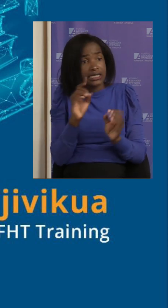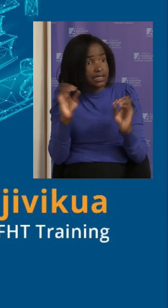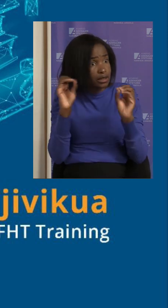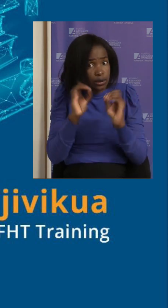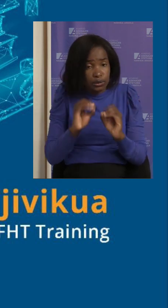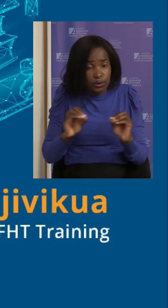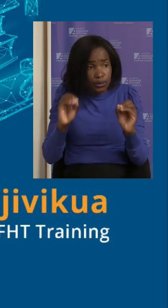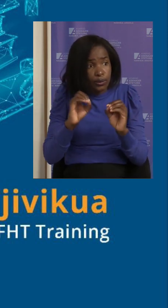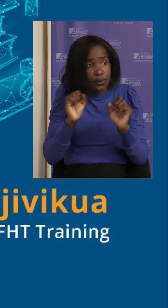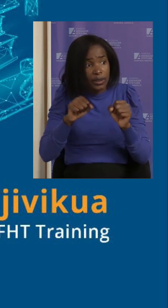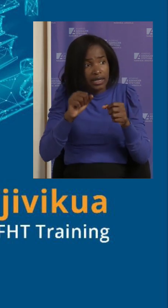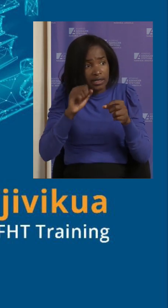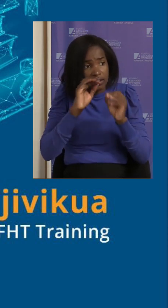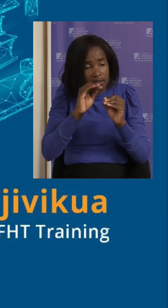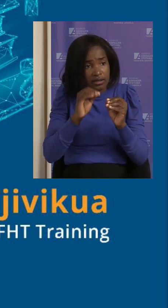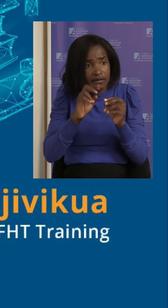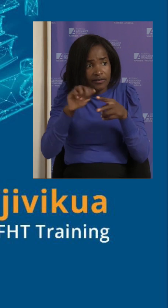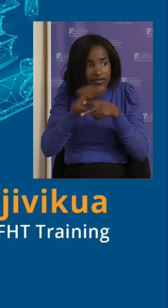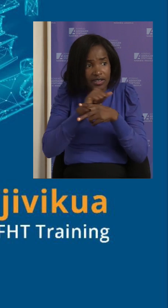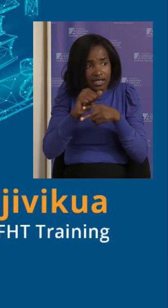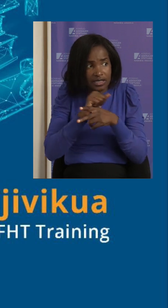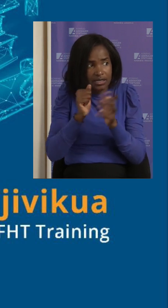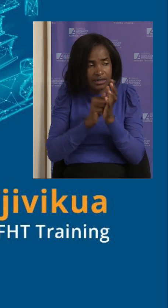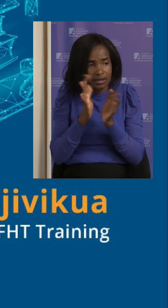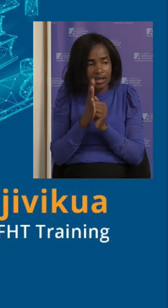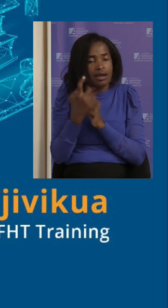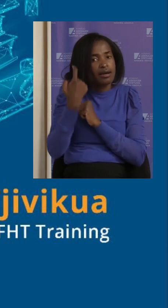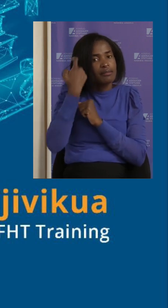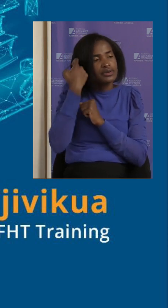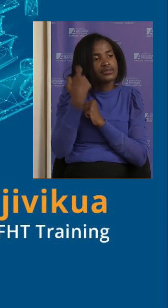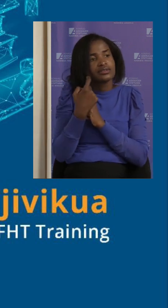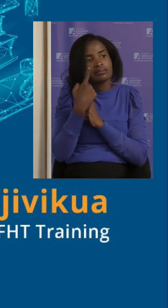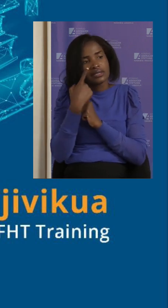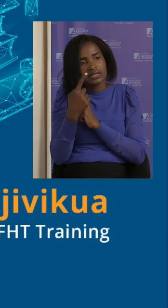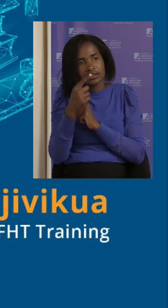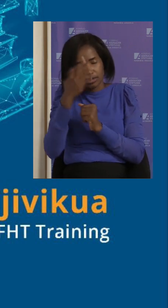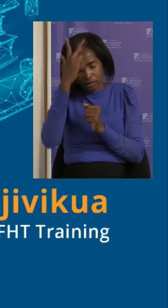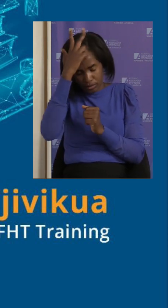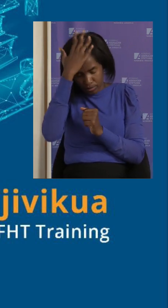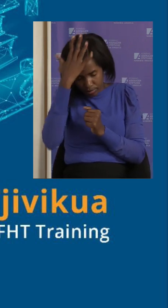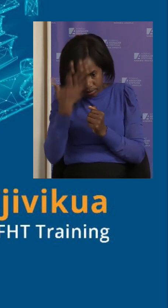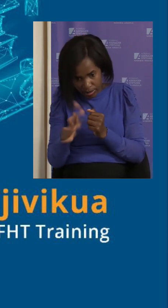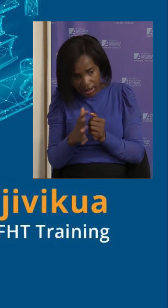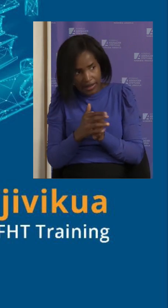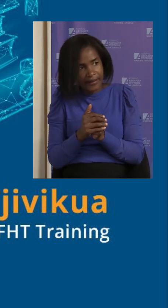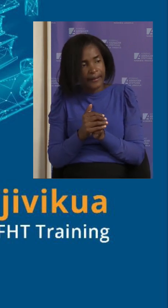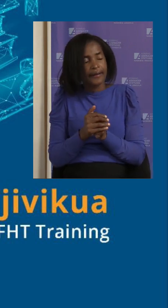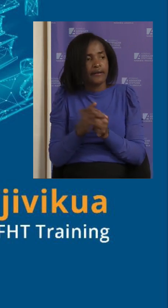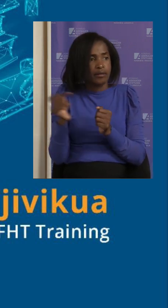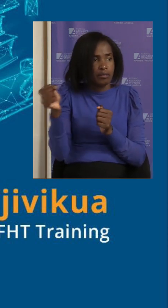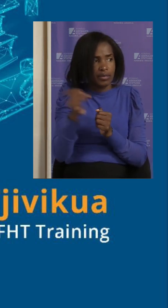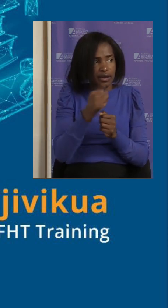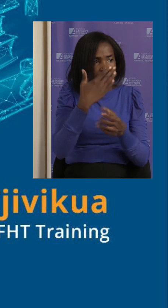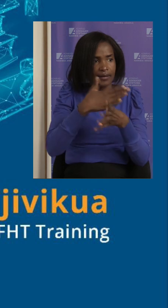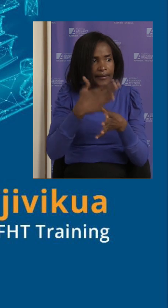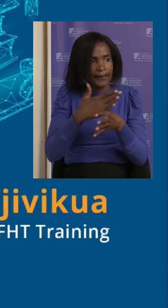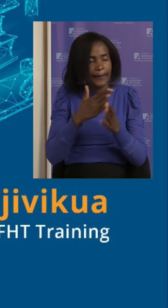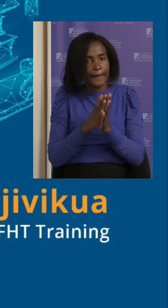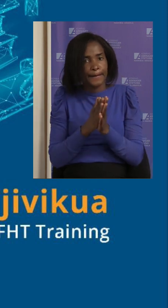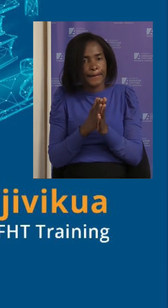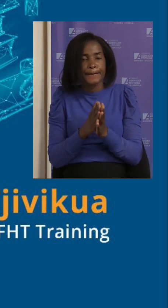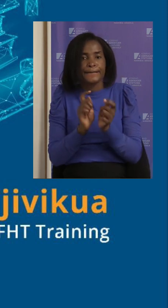can teach vocational subjects. The ministry must look into hiring graduates of STEM areas